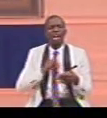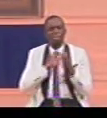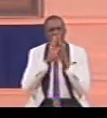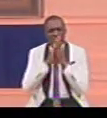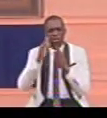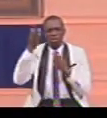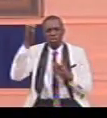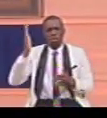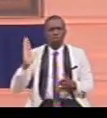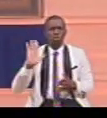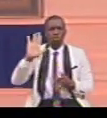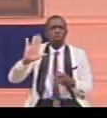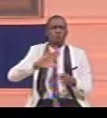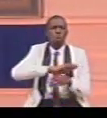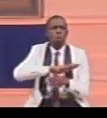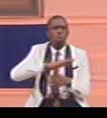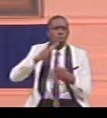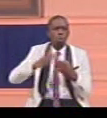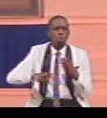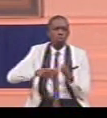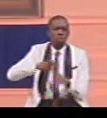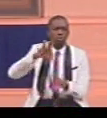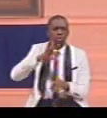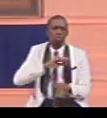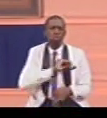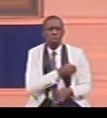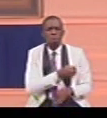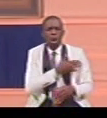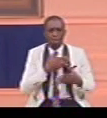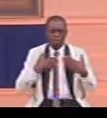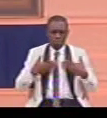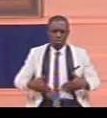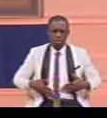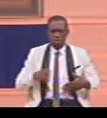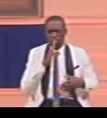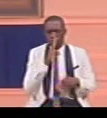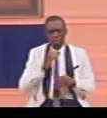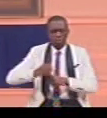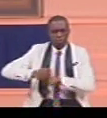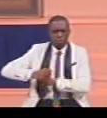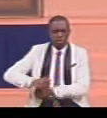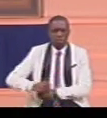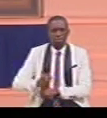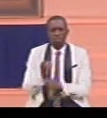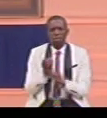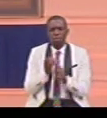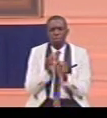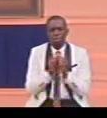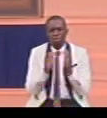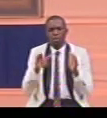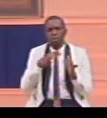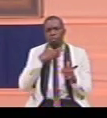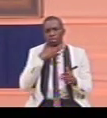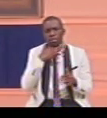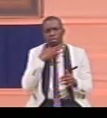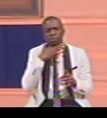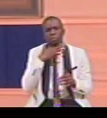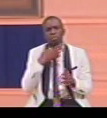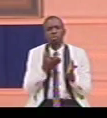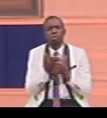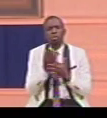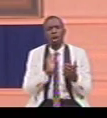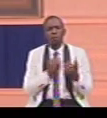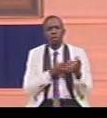unto the coming of our Lord Jesus Christ Faithful Is He that calls you